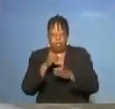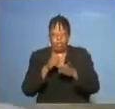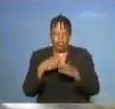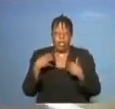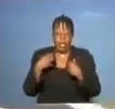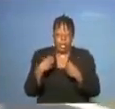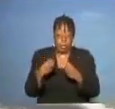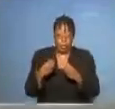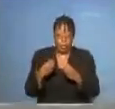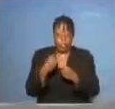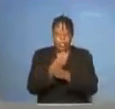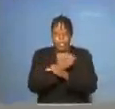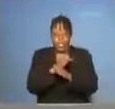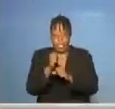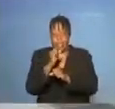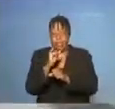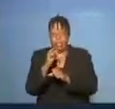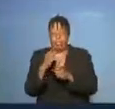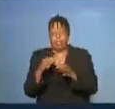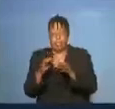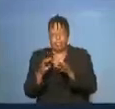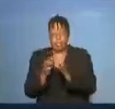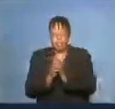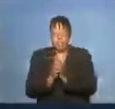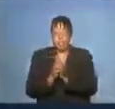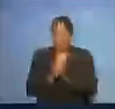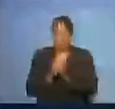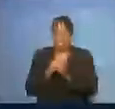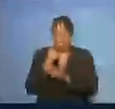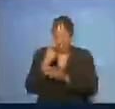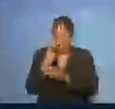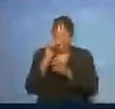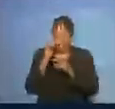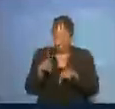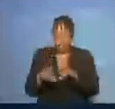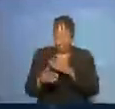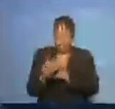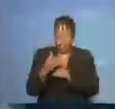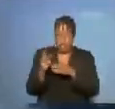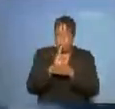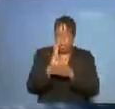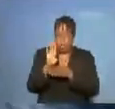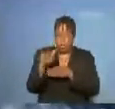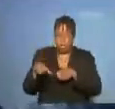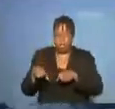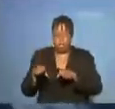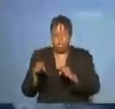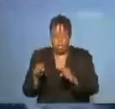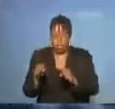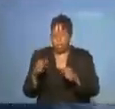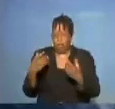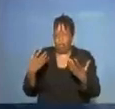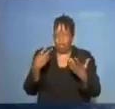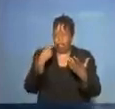view that safety is paramount. I saw people this morning heading west on West Bay Street, and I